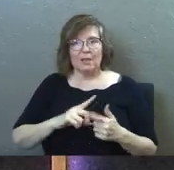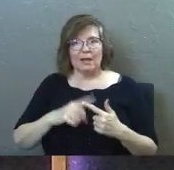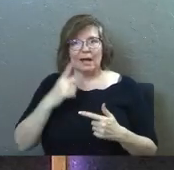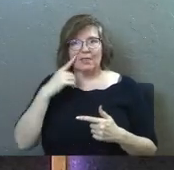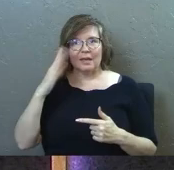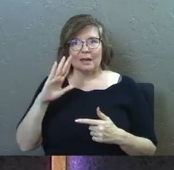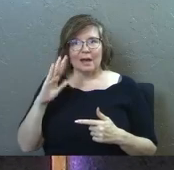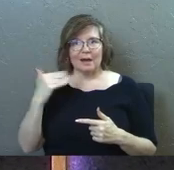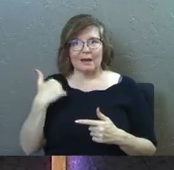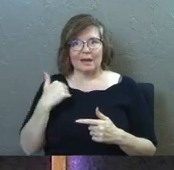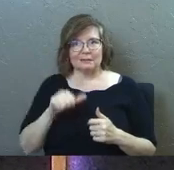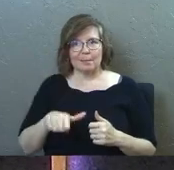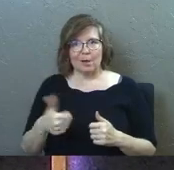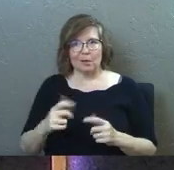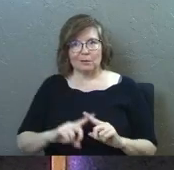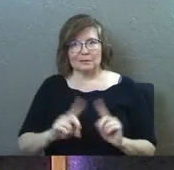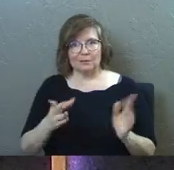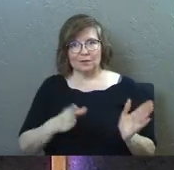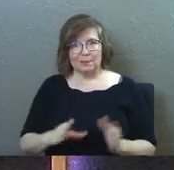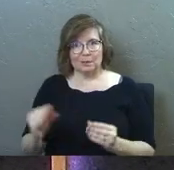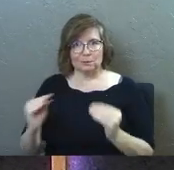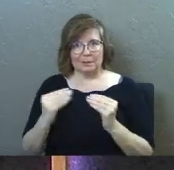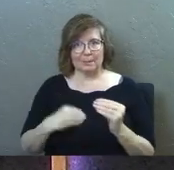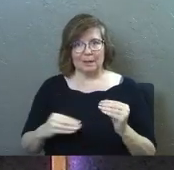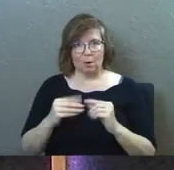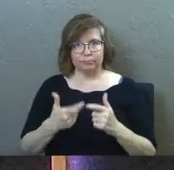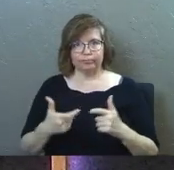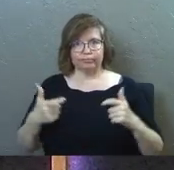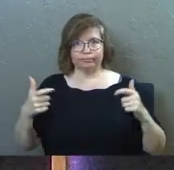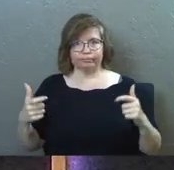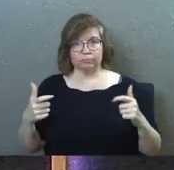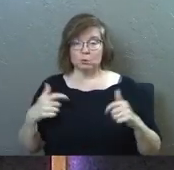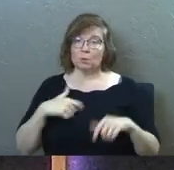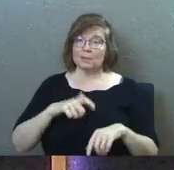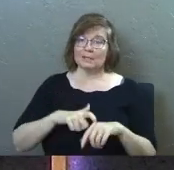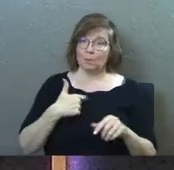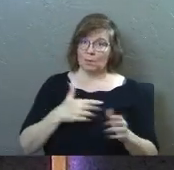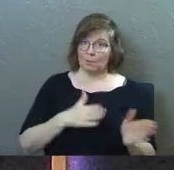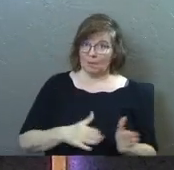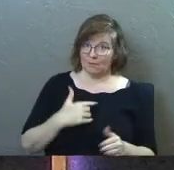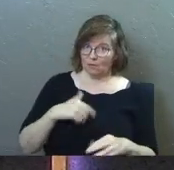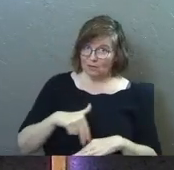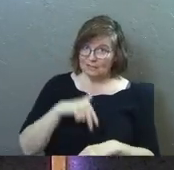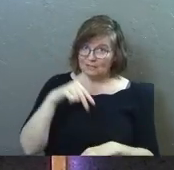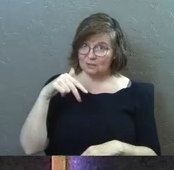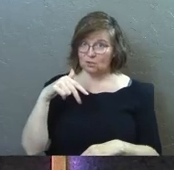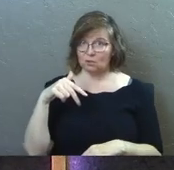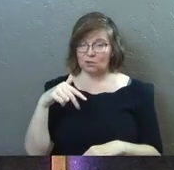think God maybe had some other plans. So at the time, we were planning for Easter.